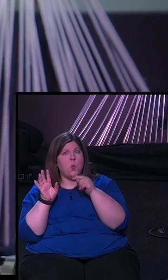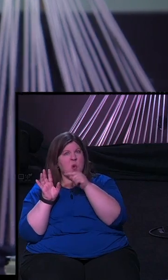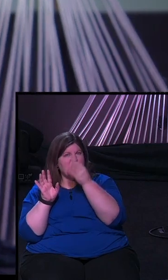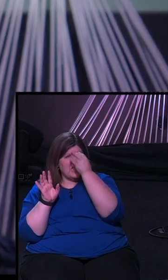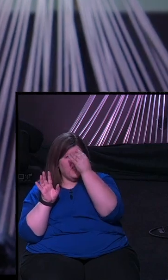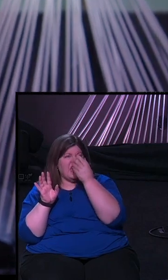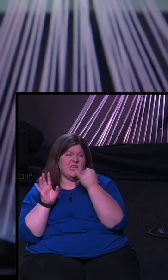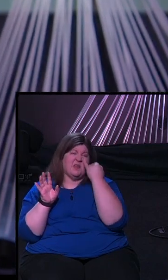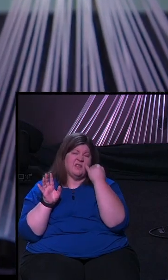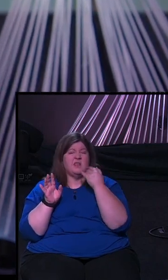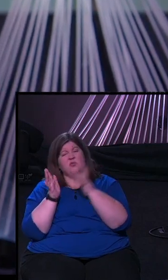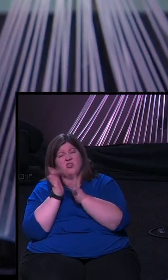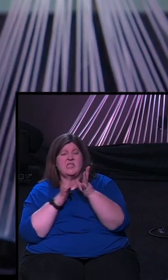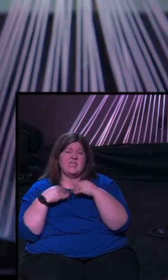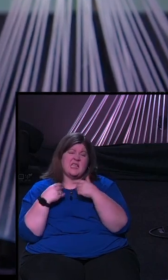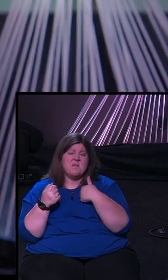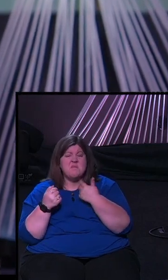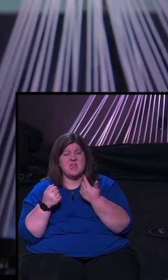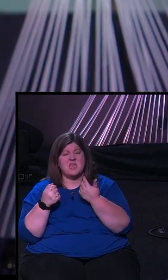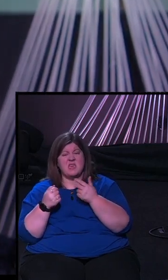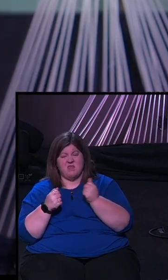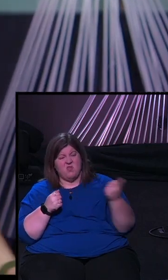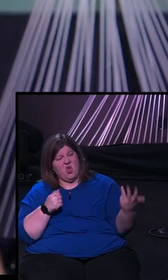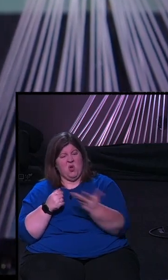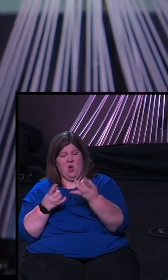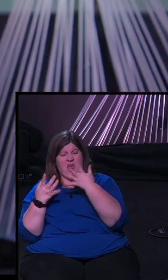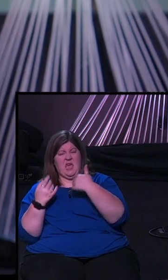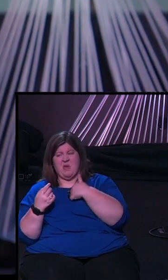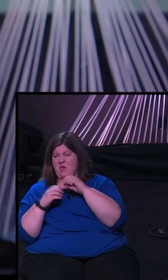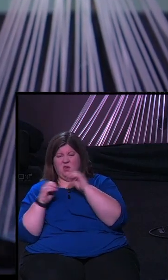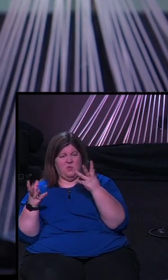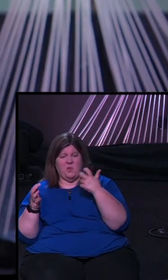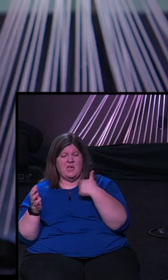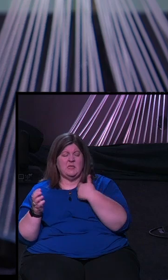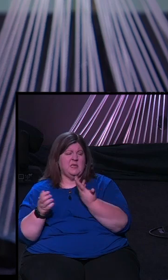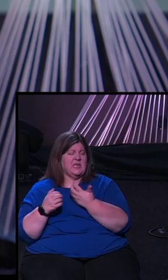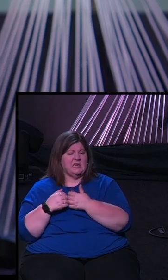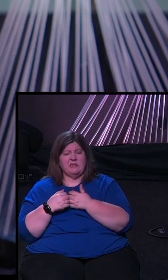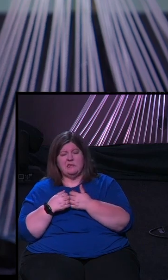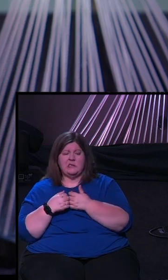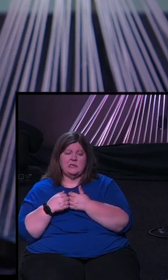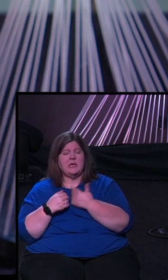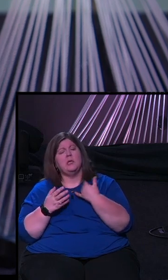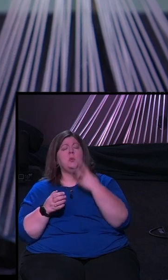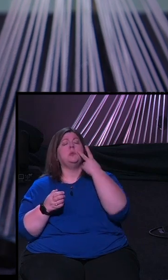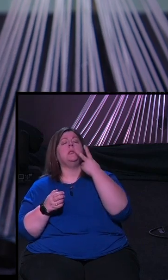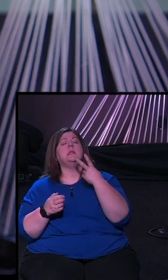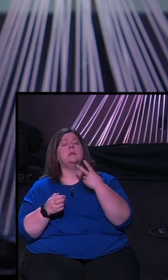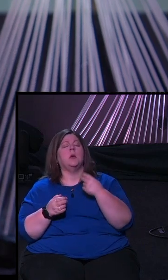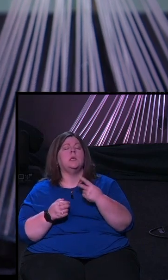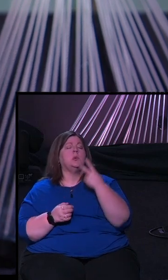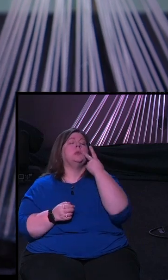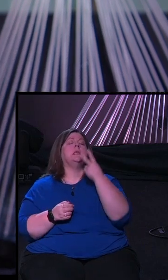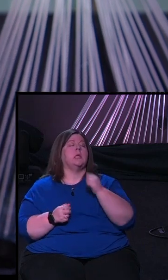Jesus ever want me? I'm hated by everybody. I'm not wanted by anybody. I just want to see him. I want to see the guy